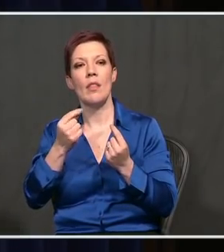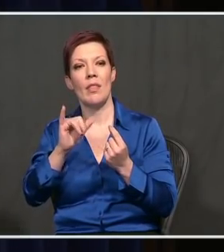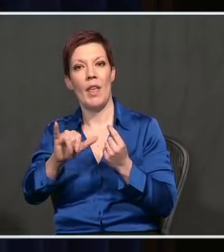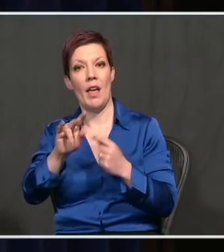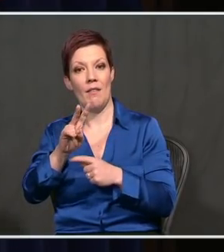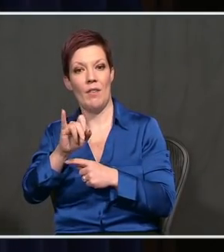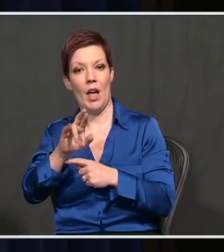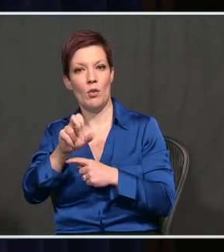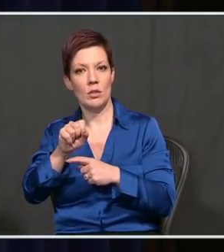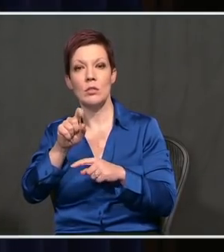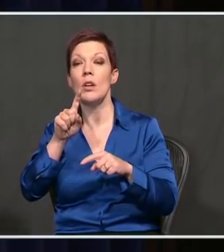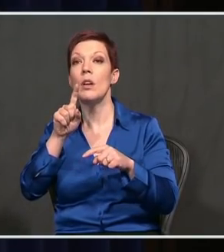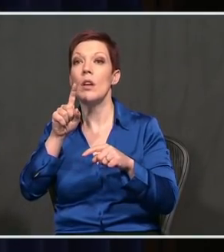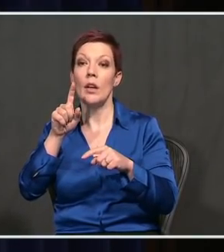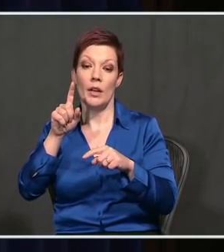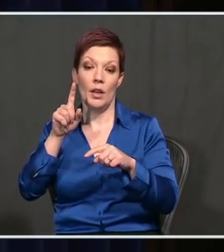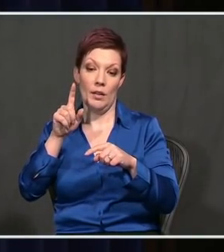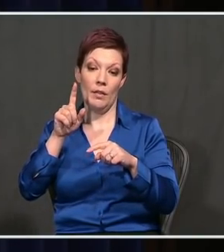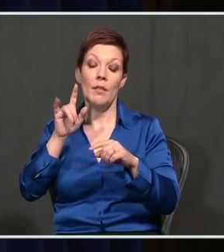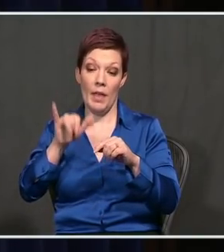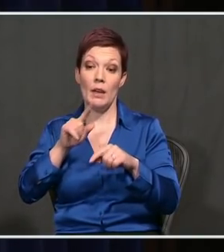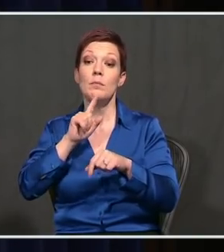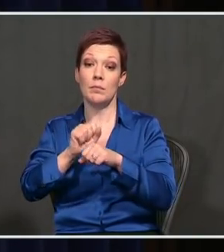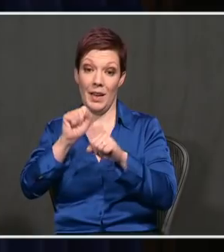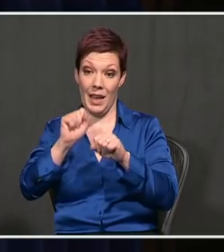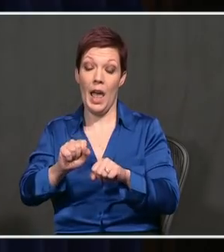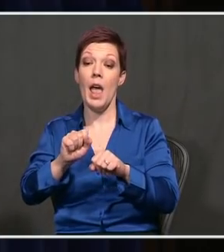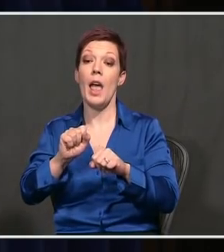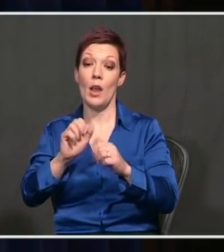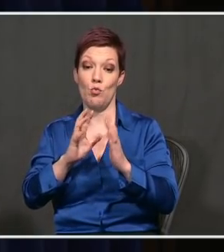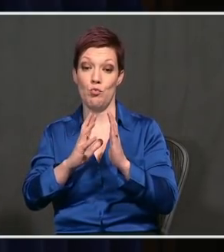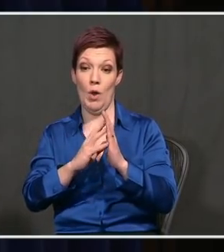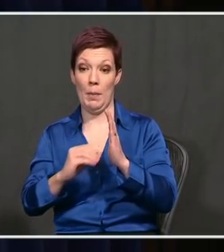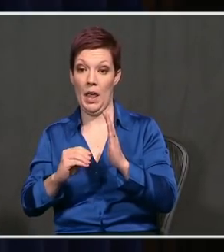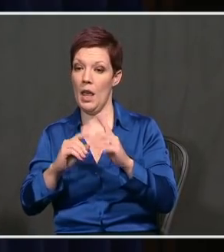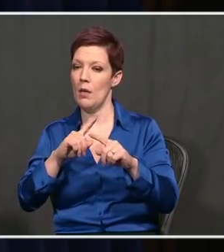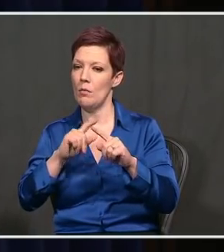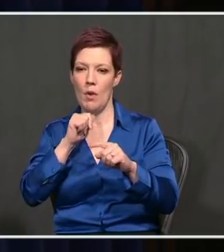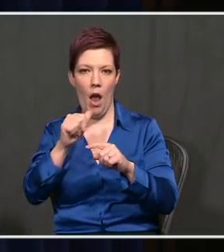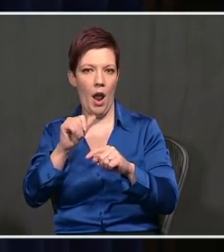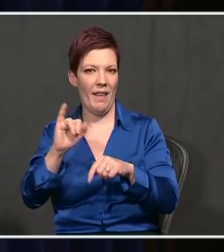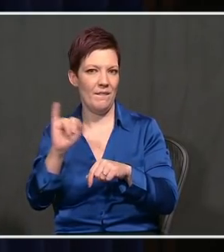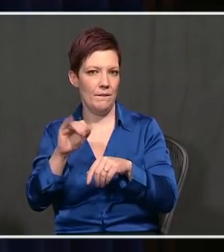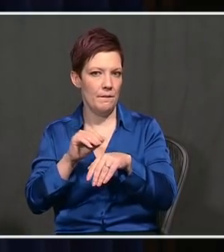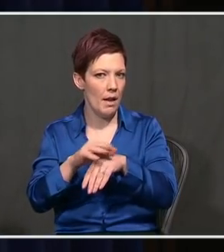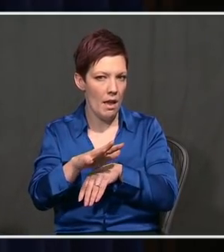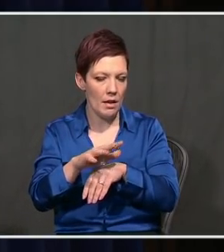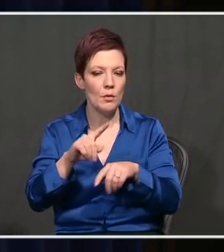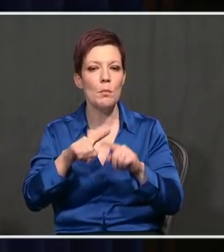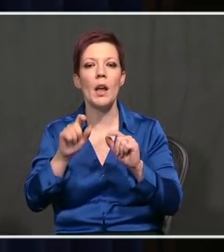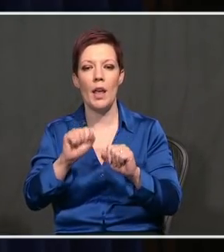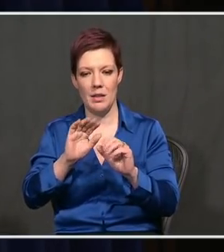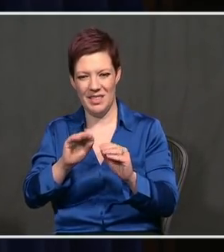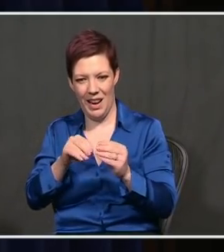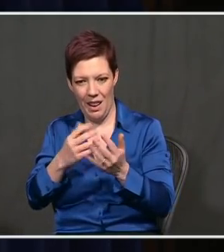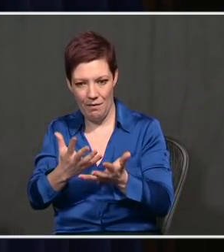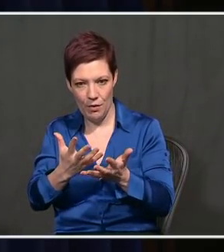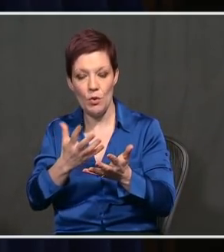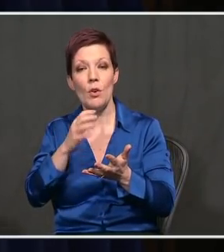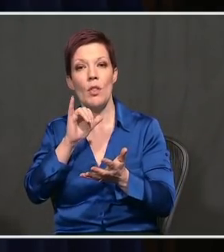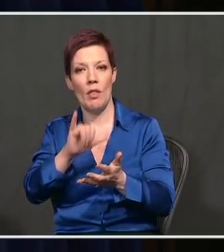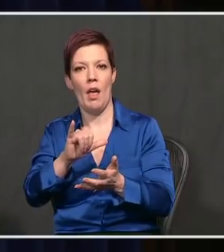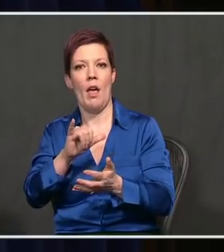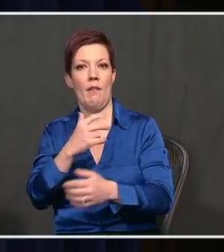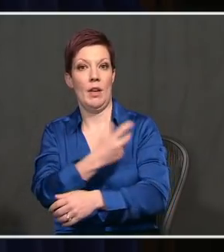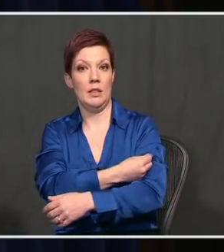that cannot infect you, but is able to deliver to you the vaccine, are in advanced phase 3 trials. One of